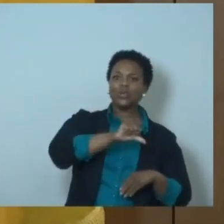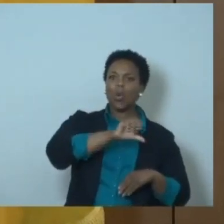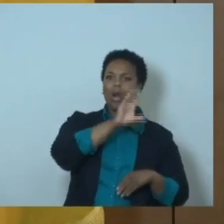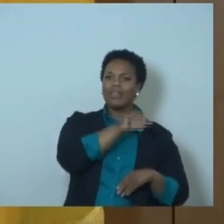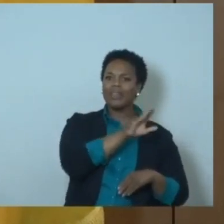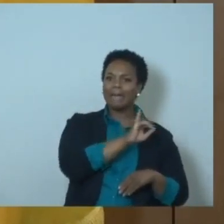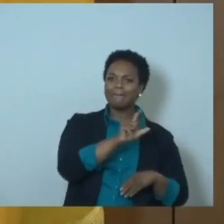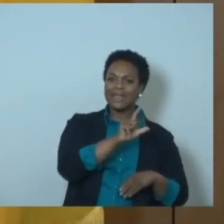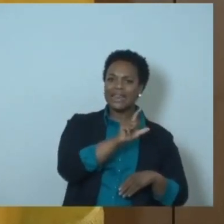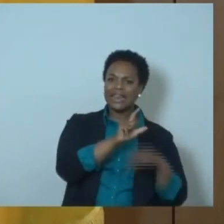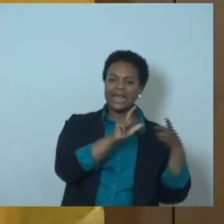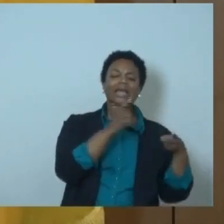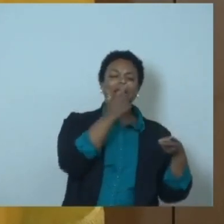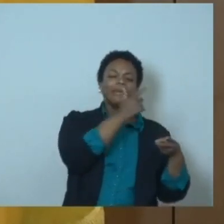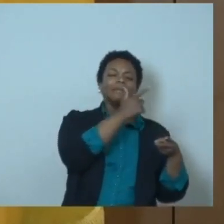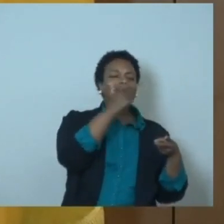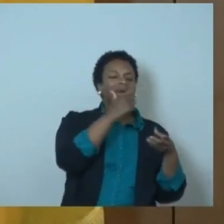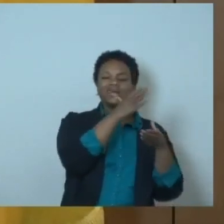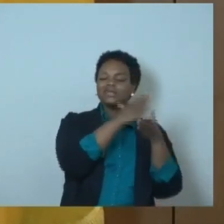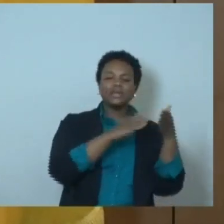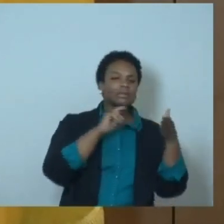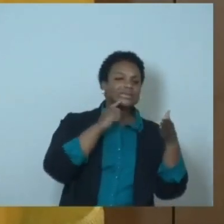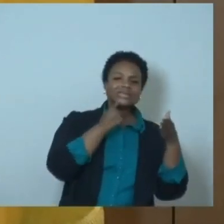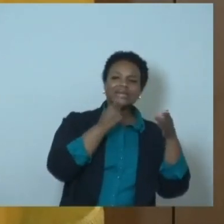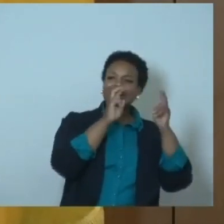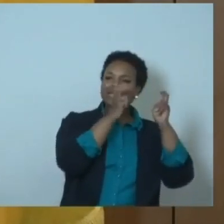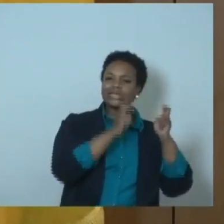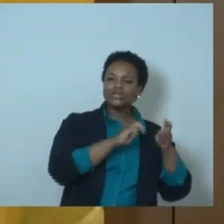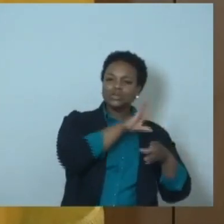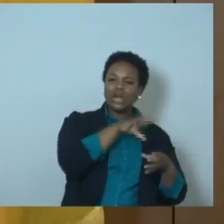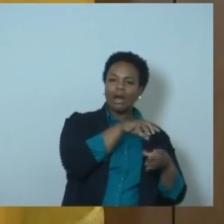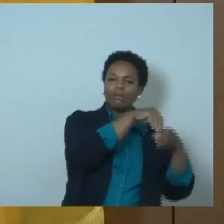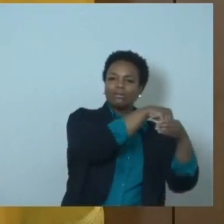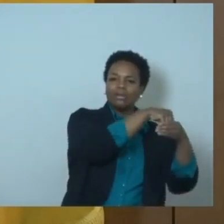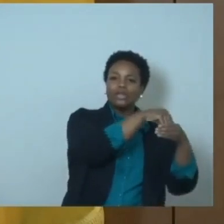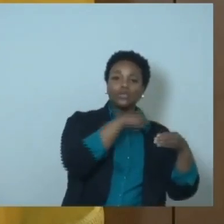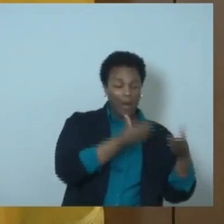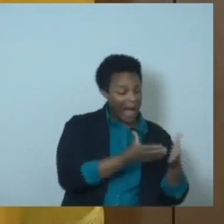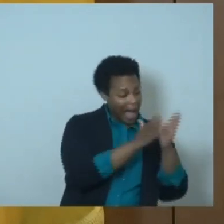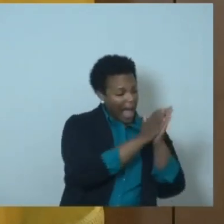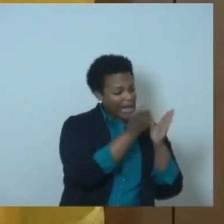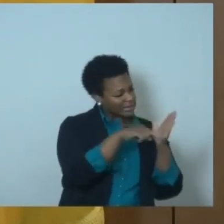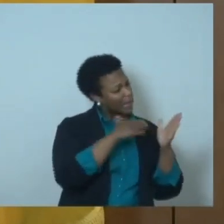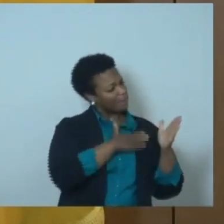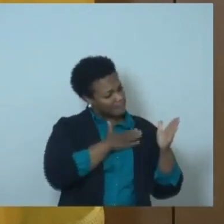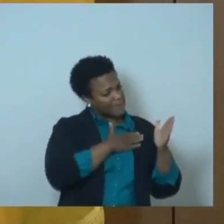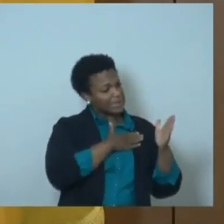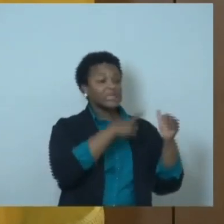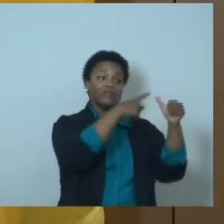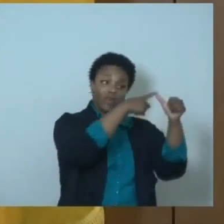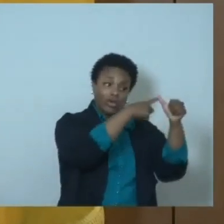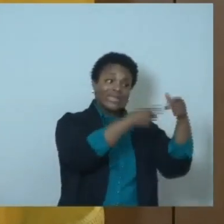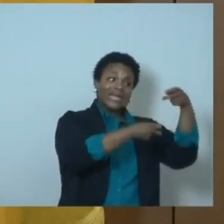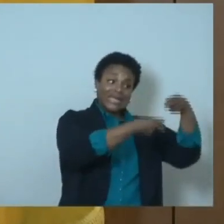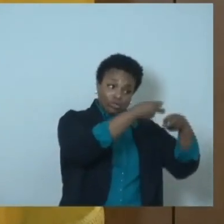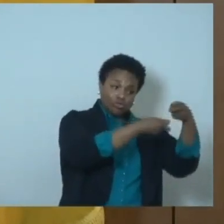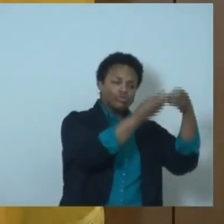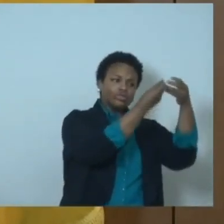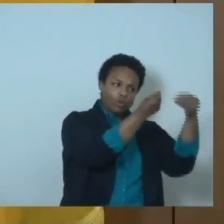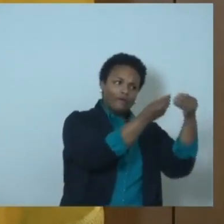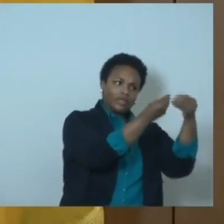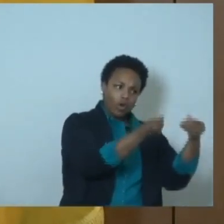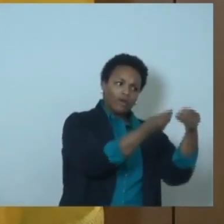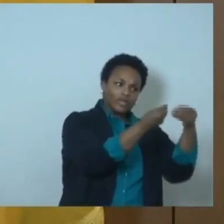District Attorneys Association, and I asked that we work those out so that we would have a